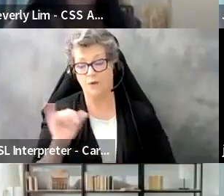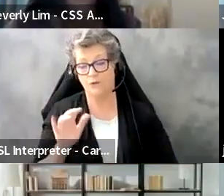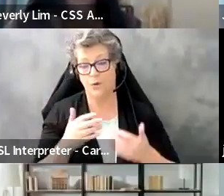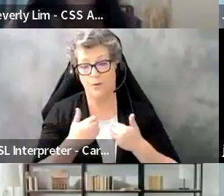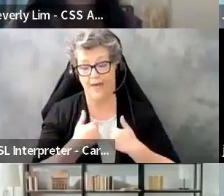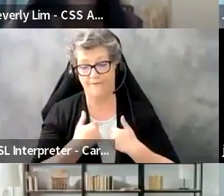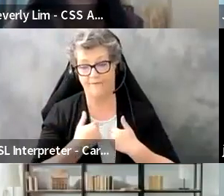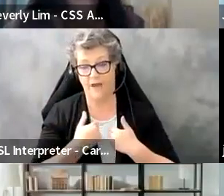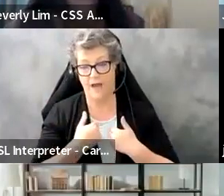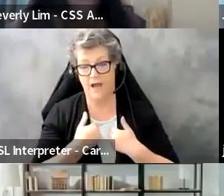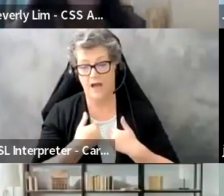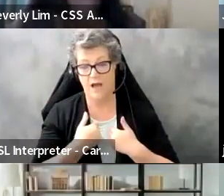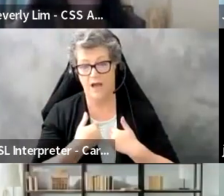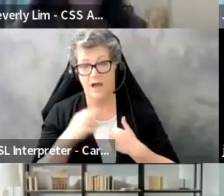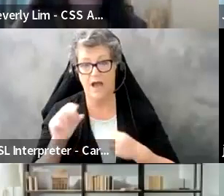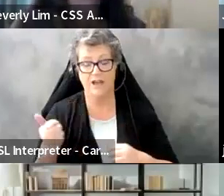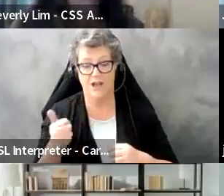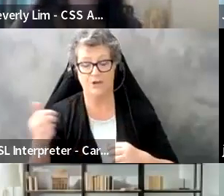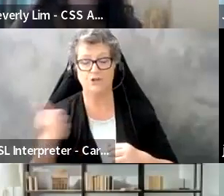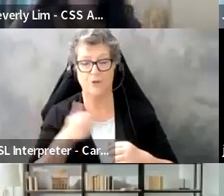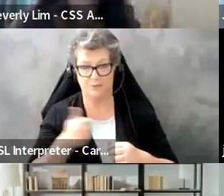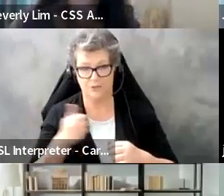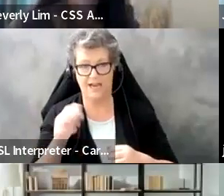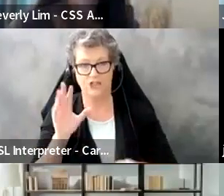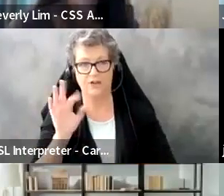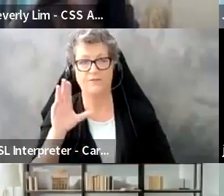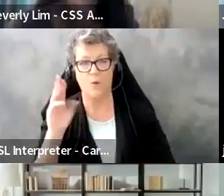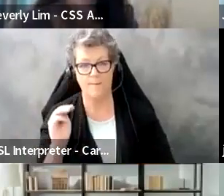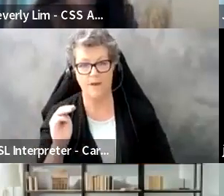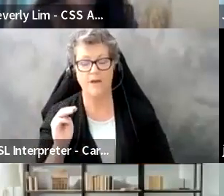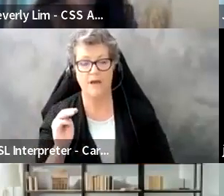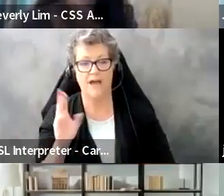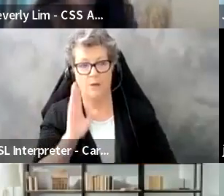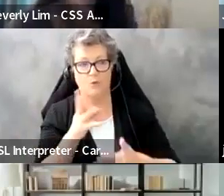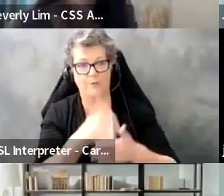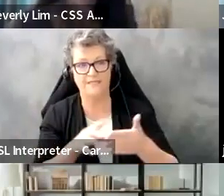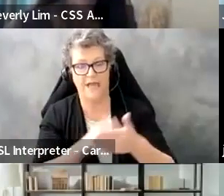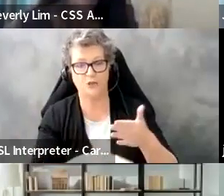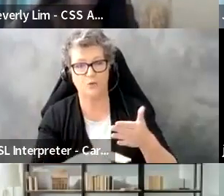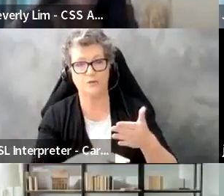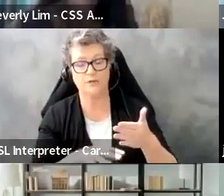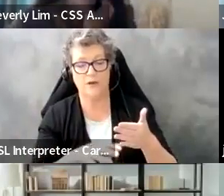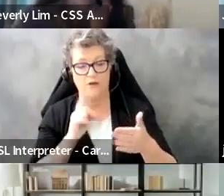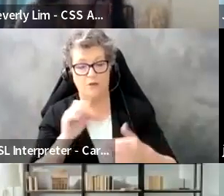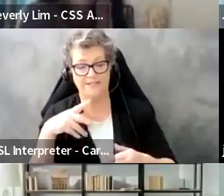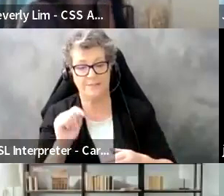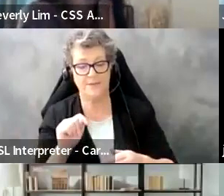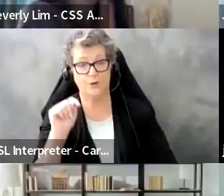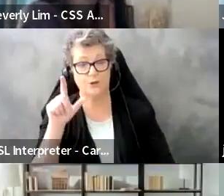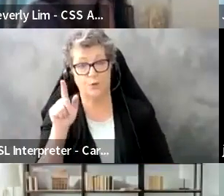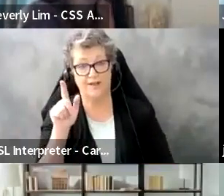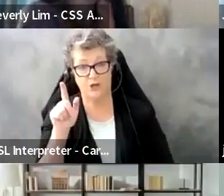a another transportation forum that will be scheduled for September